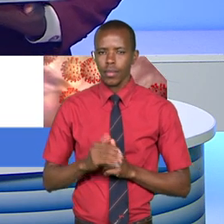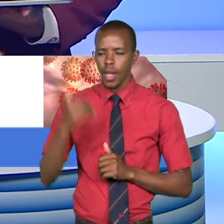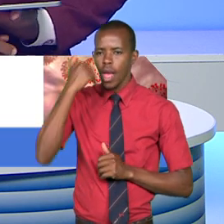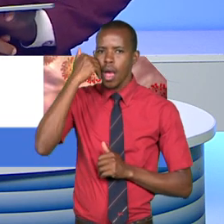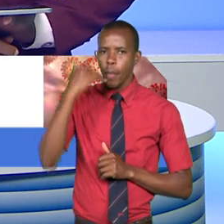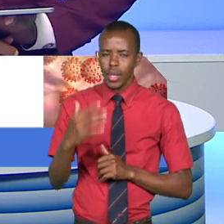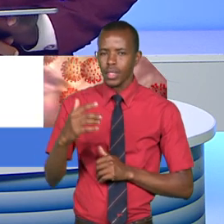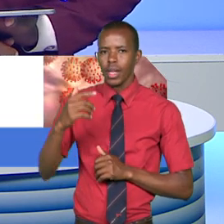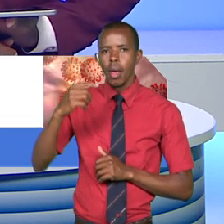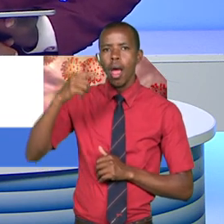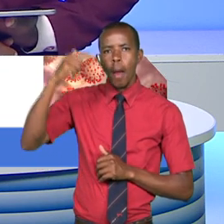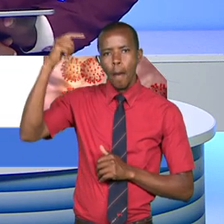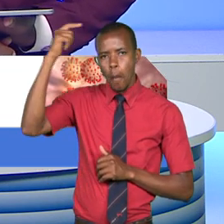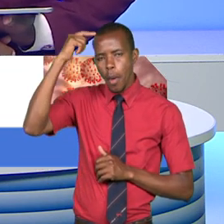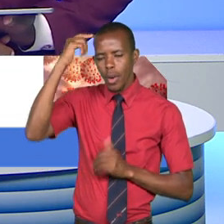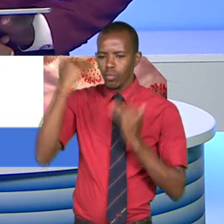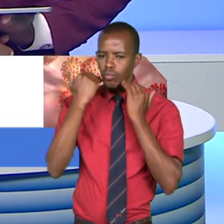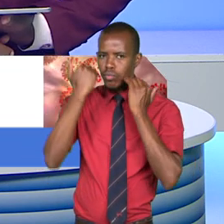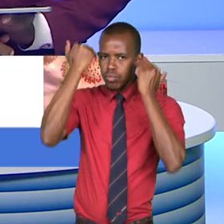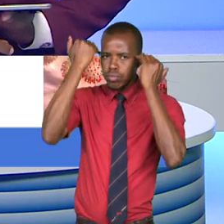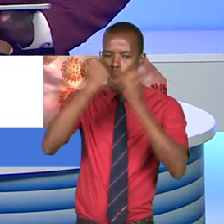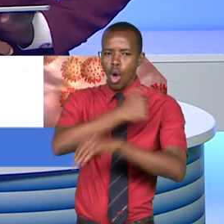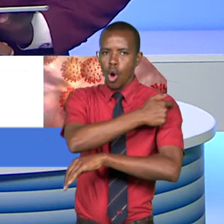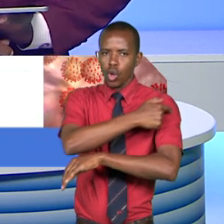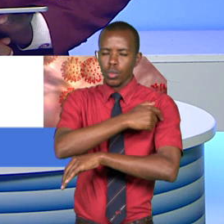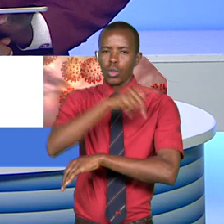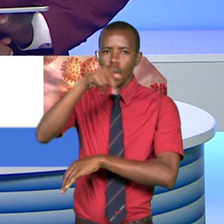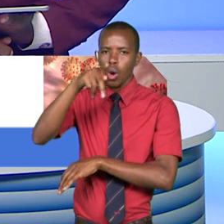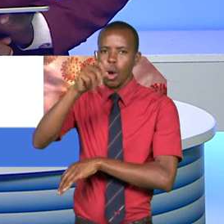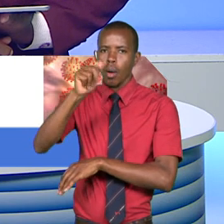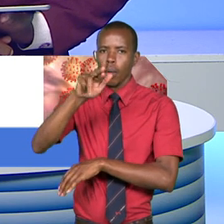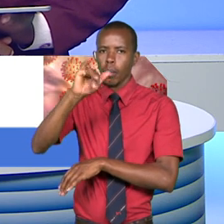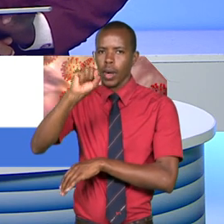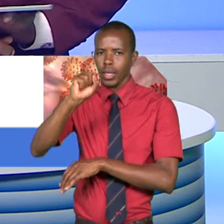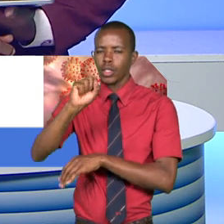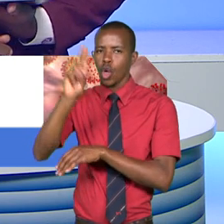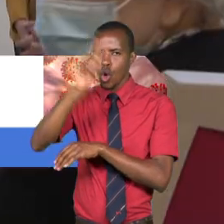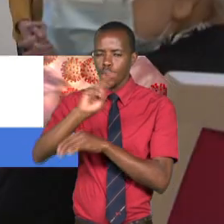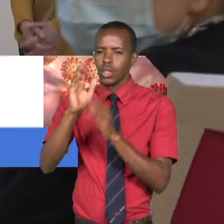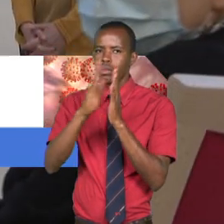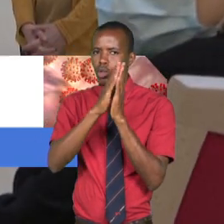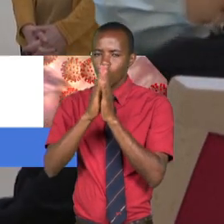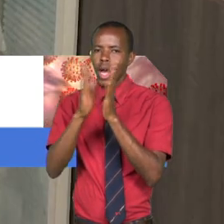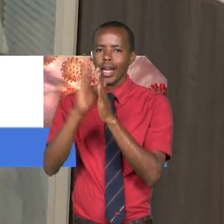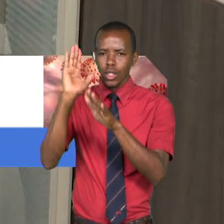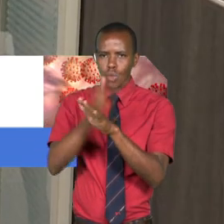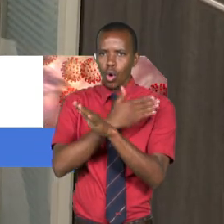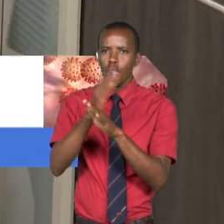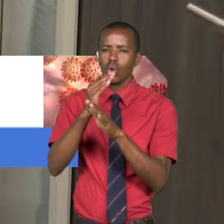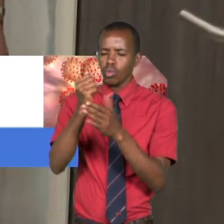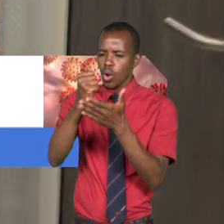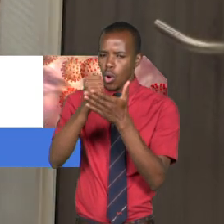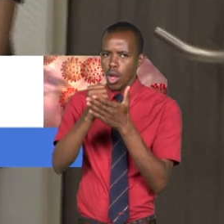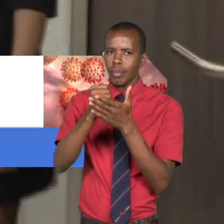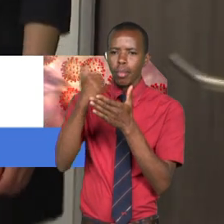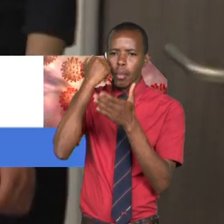mental distress, a psychiatric hospital in Paris is using dance and poetry to help the vulnerable who are increasingly at risk as a result